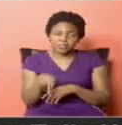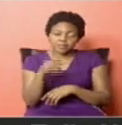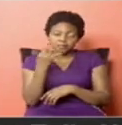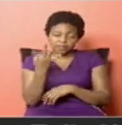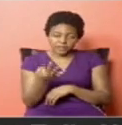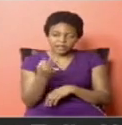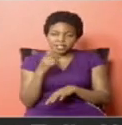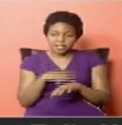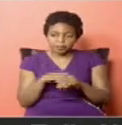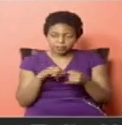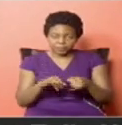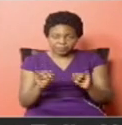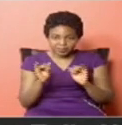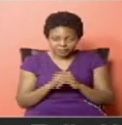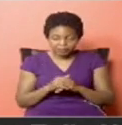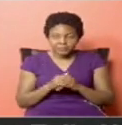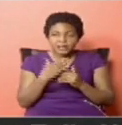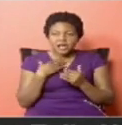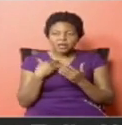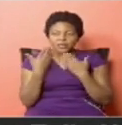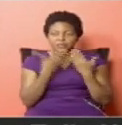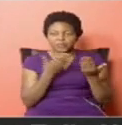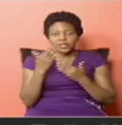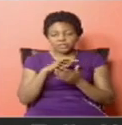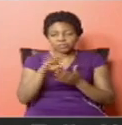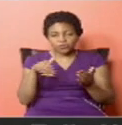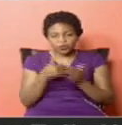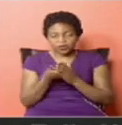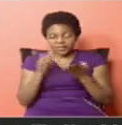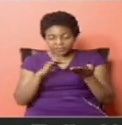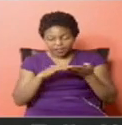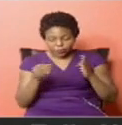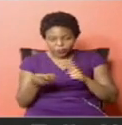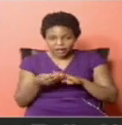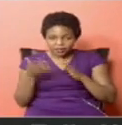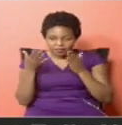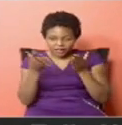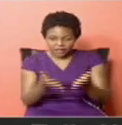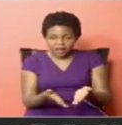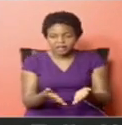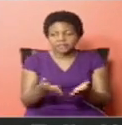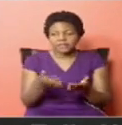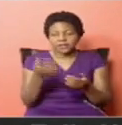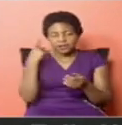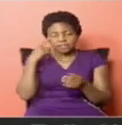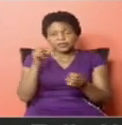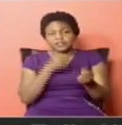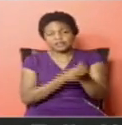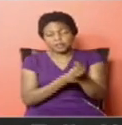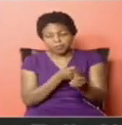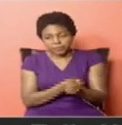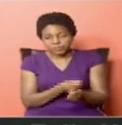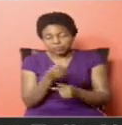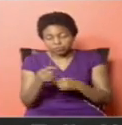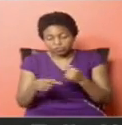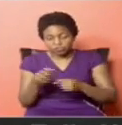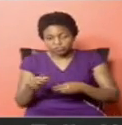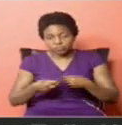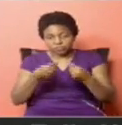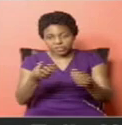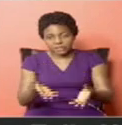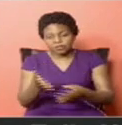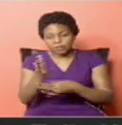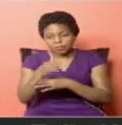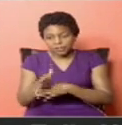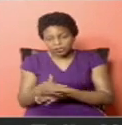it. I want to thank all the stakeholders here for the support that you continue to give to the